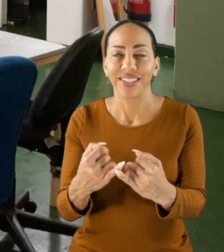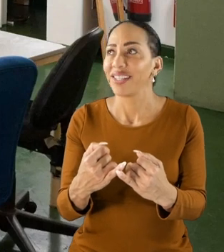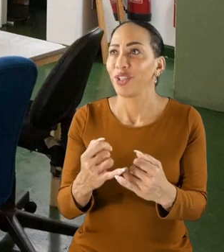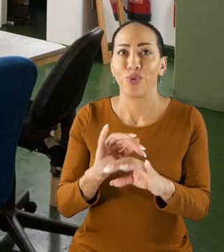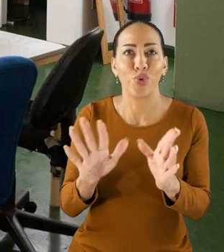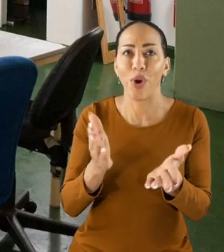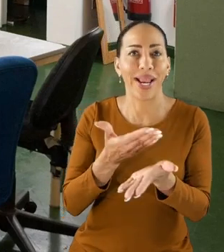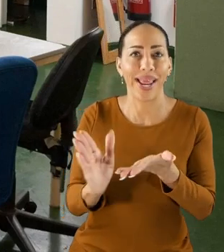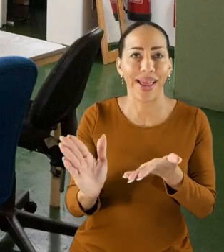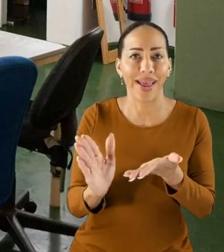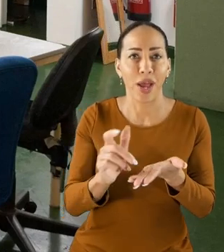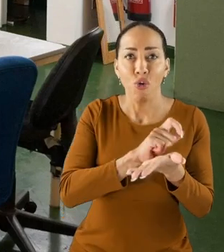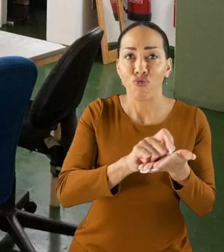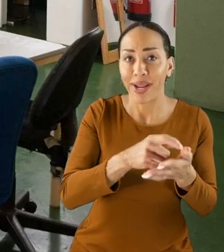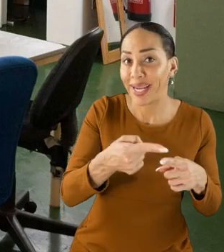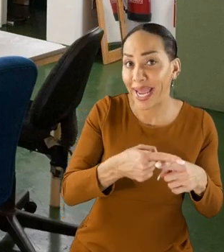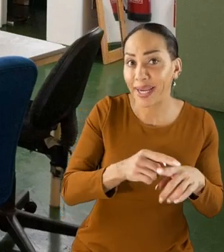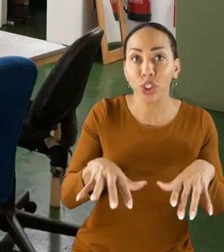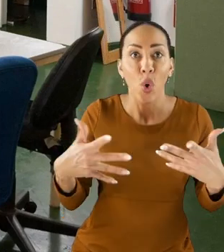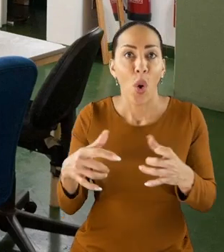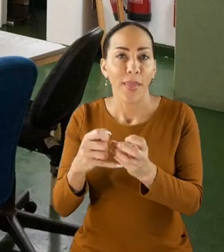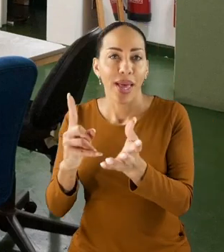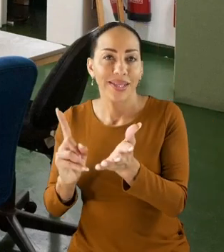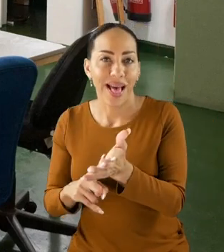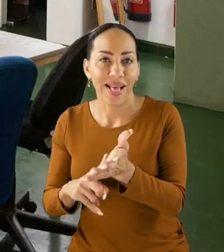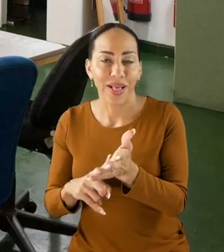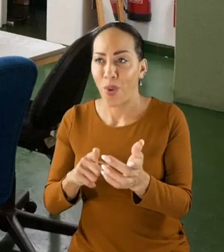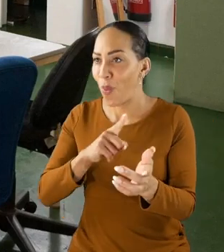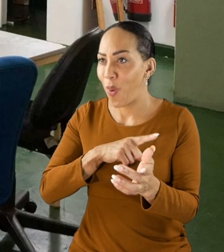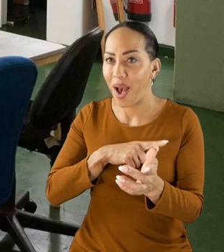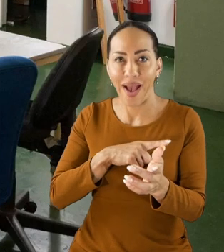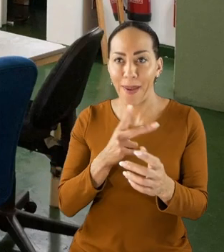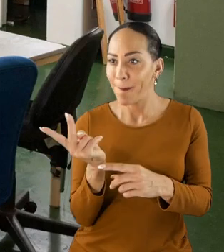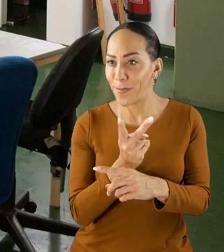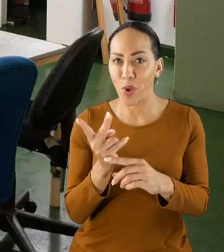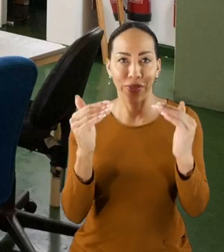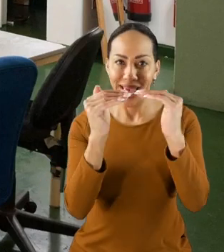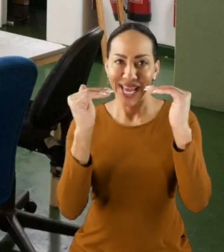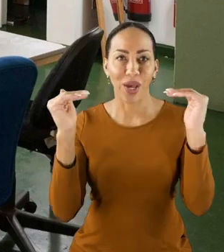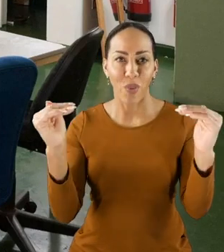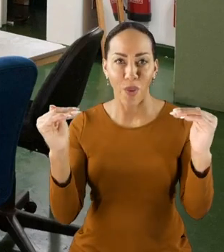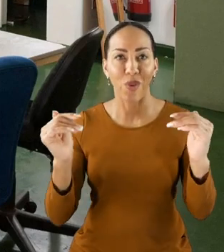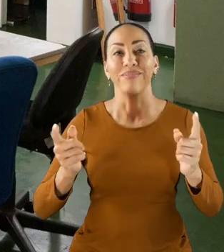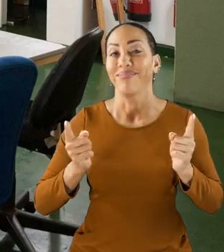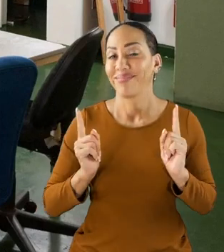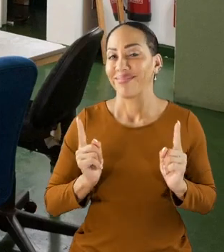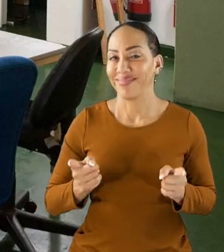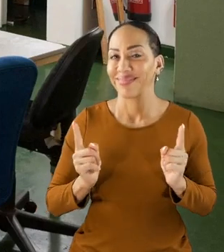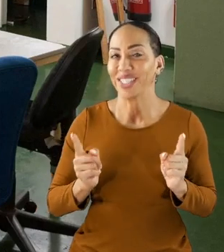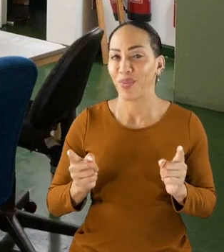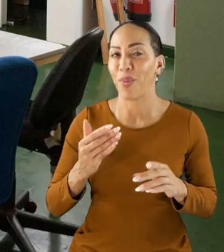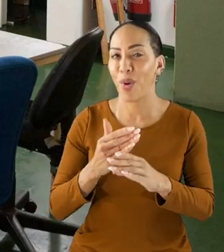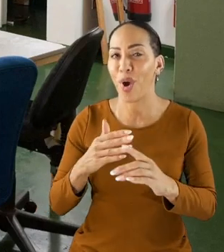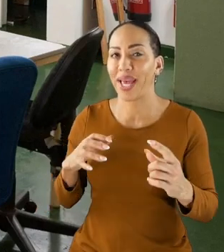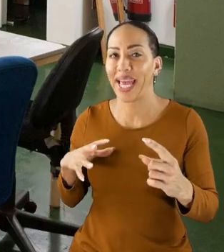written first in spoken English or British Sign Language, because it's delivered equally in both. And that's what working towards, with the idea